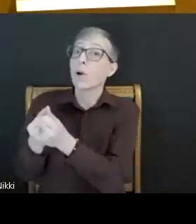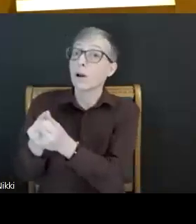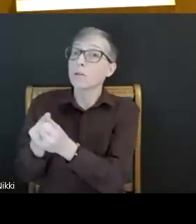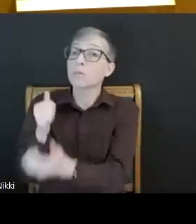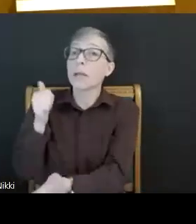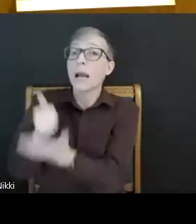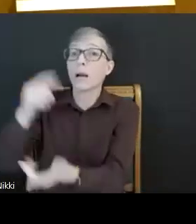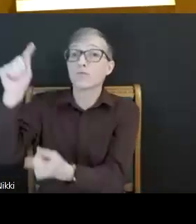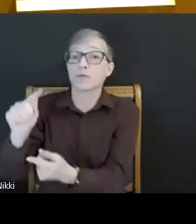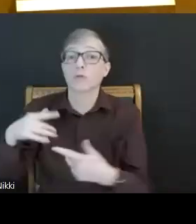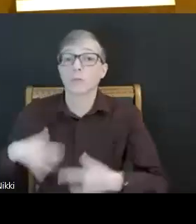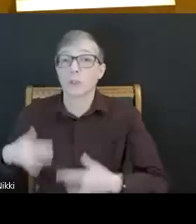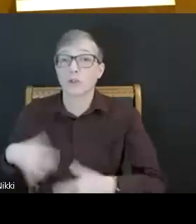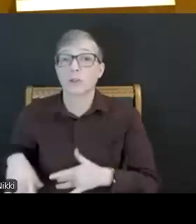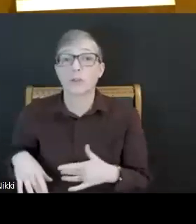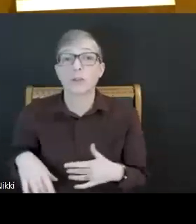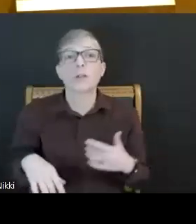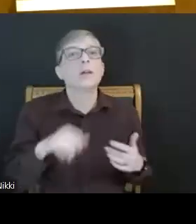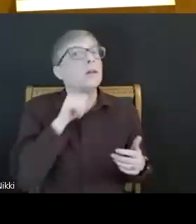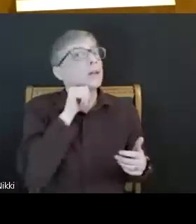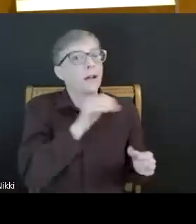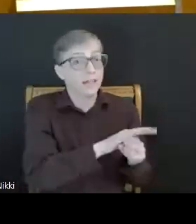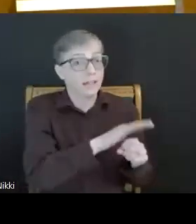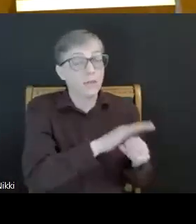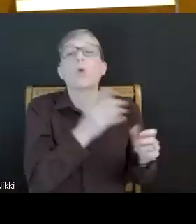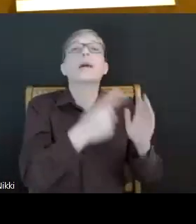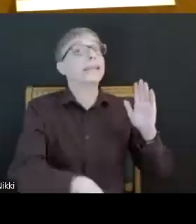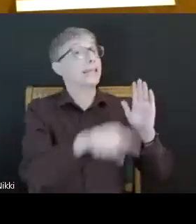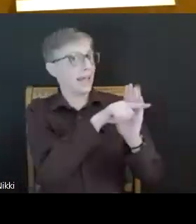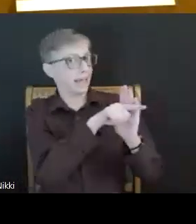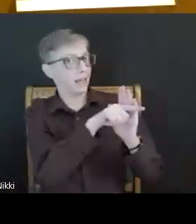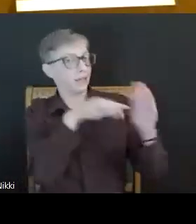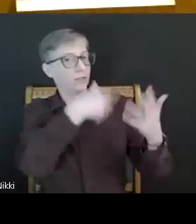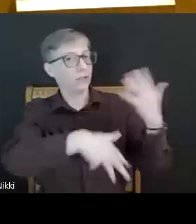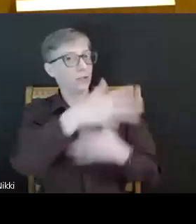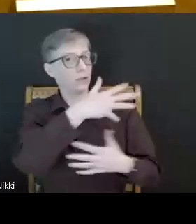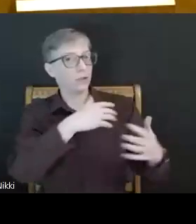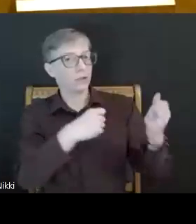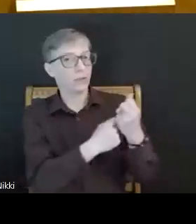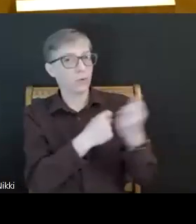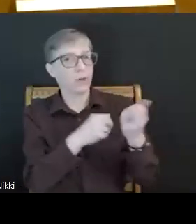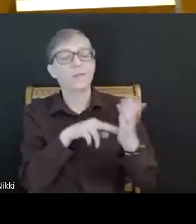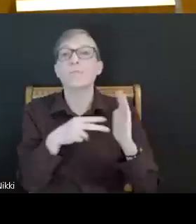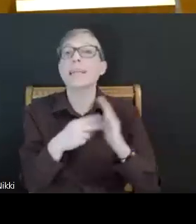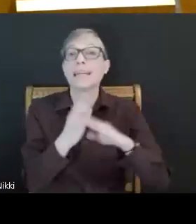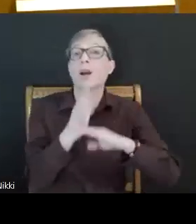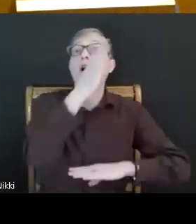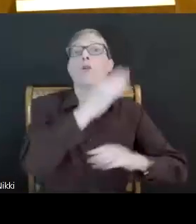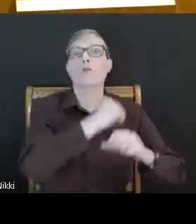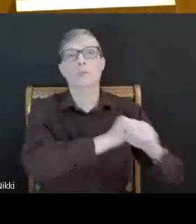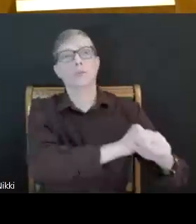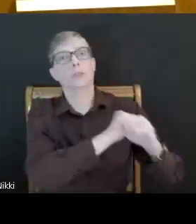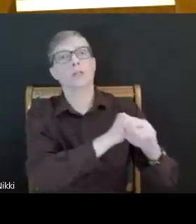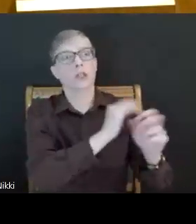but negative social support, meaning overprotection, which is a big problem when you work with family members of people who've lost